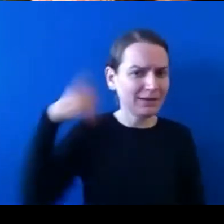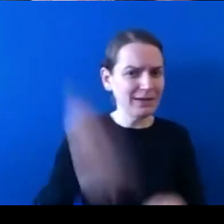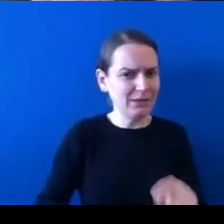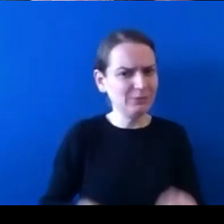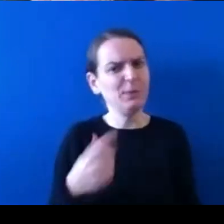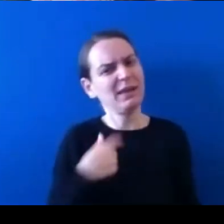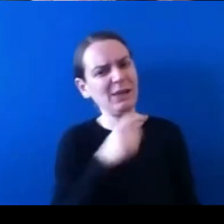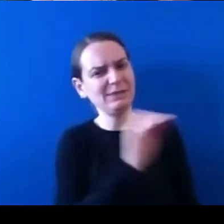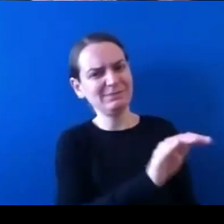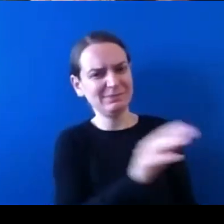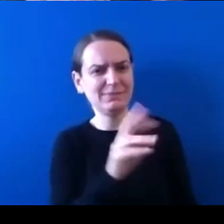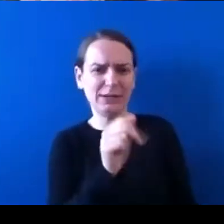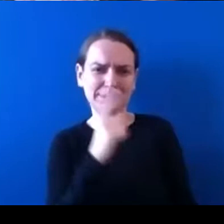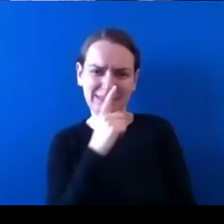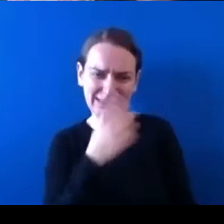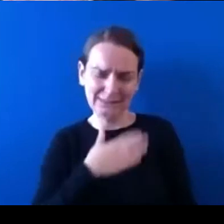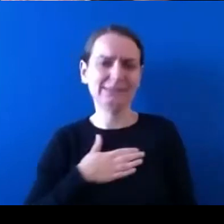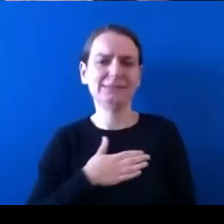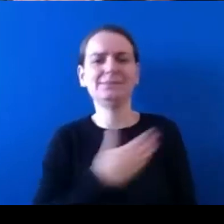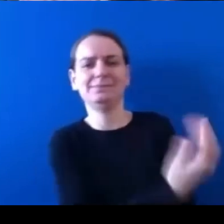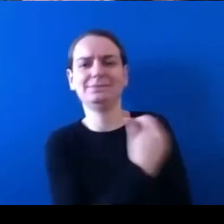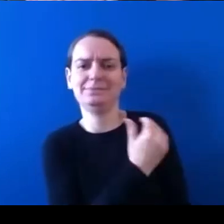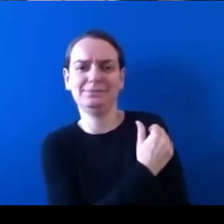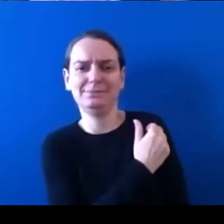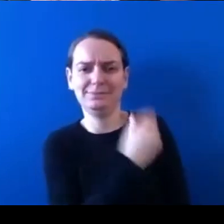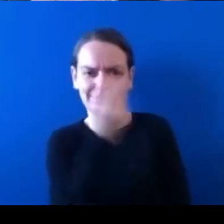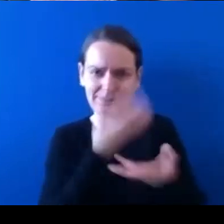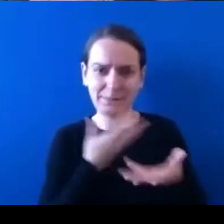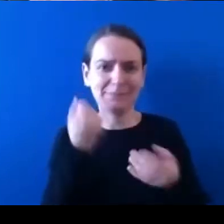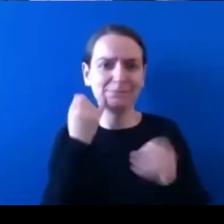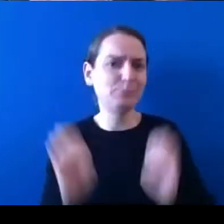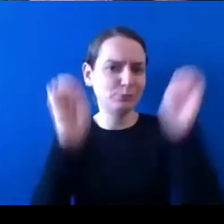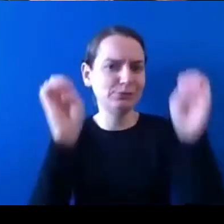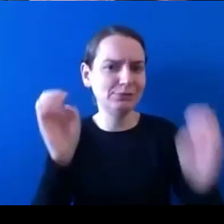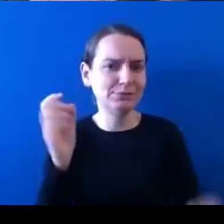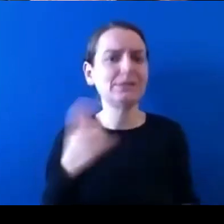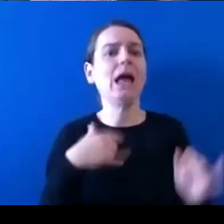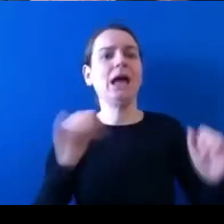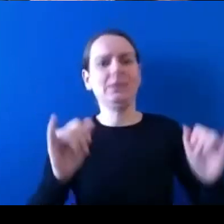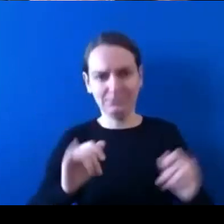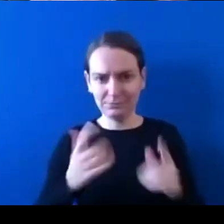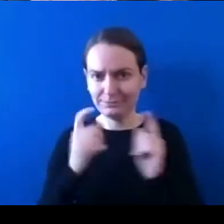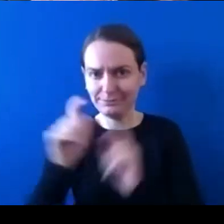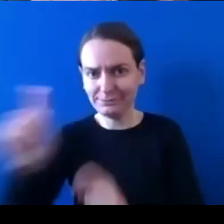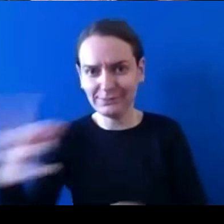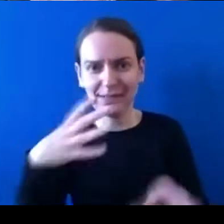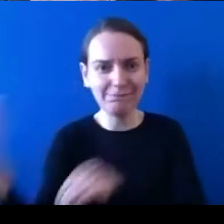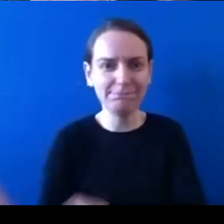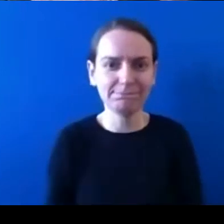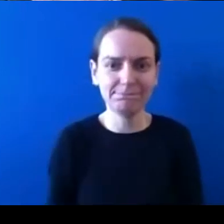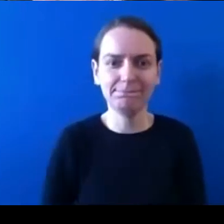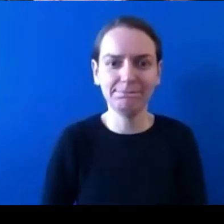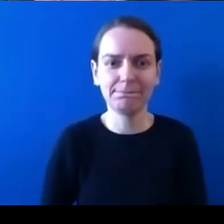everybody on the hall uses this bathroom. And it's all white with a blue rug in front of the